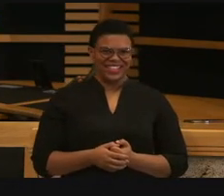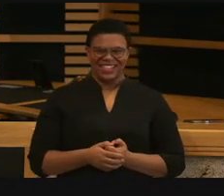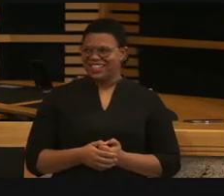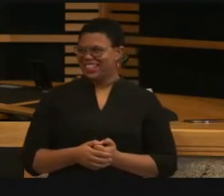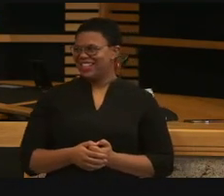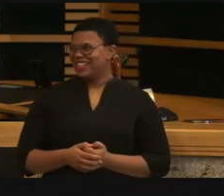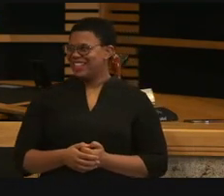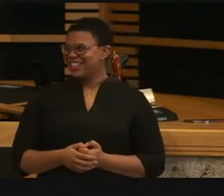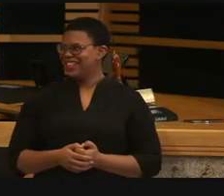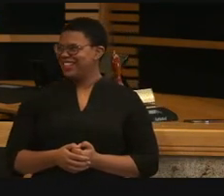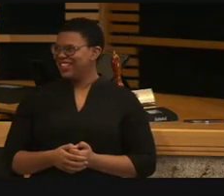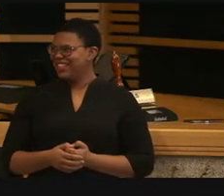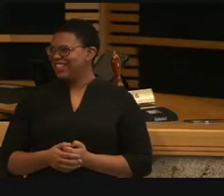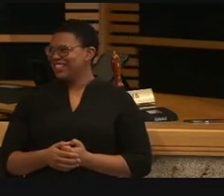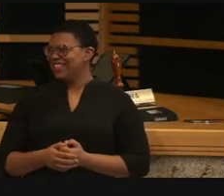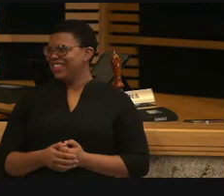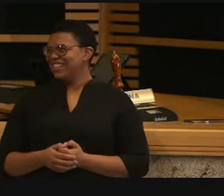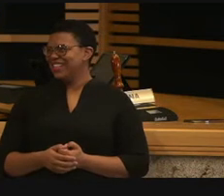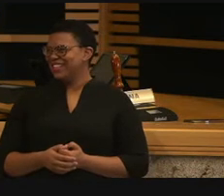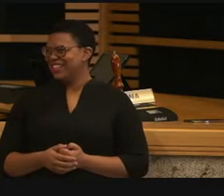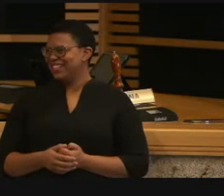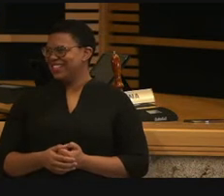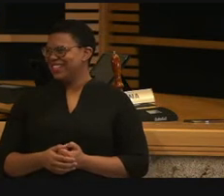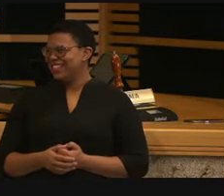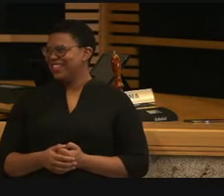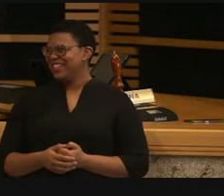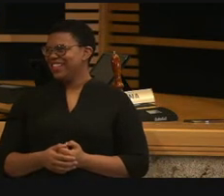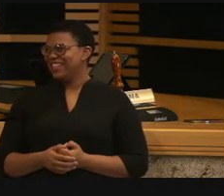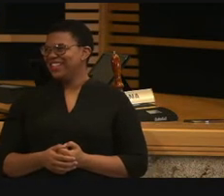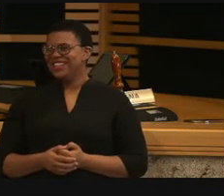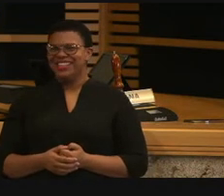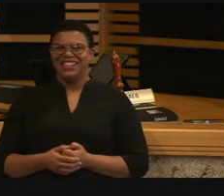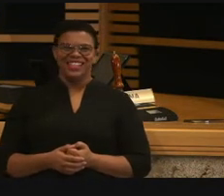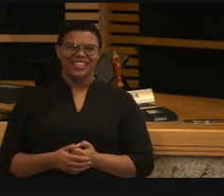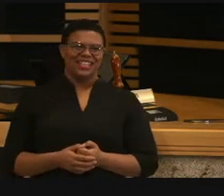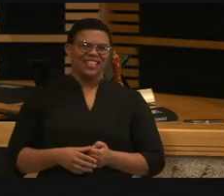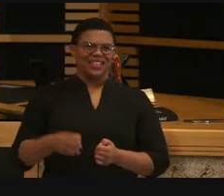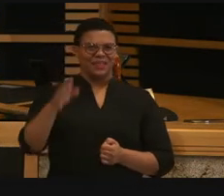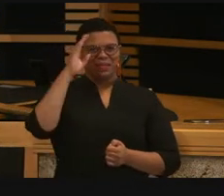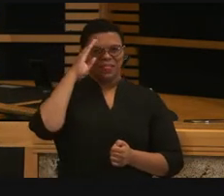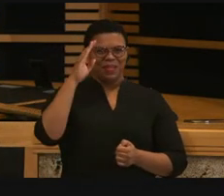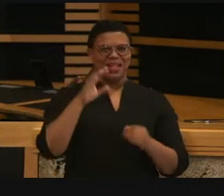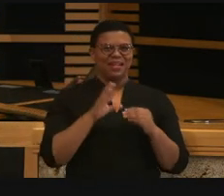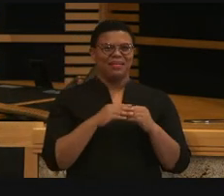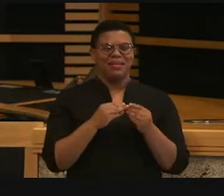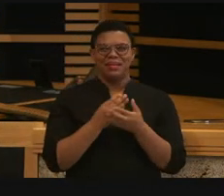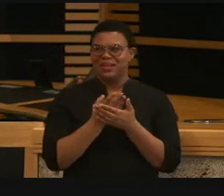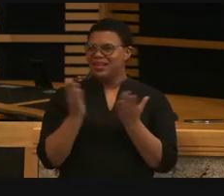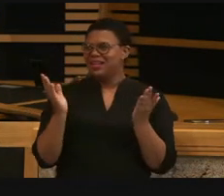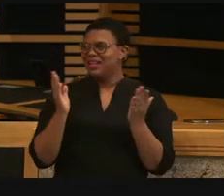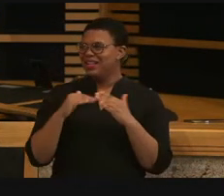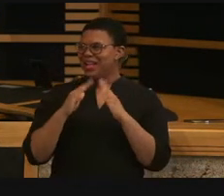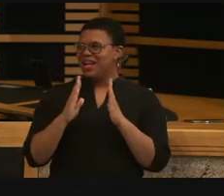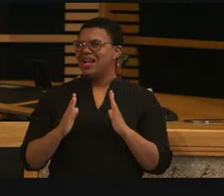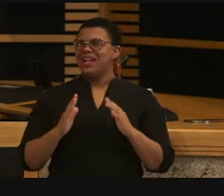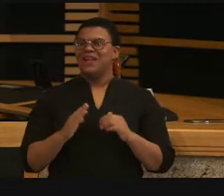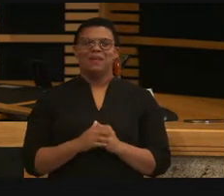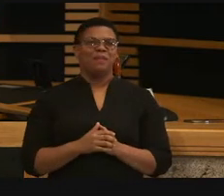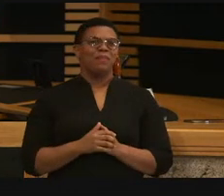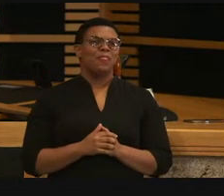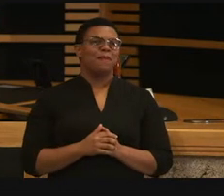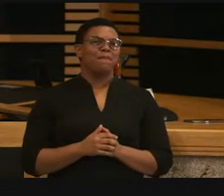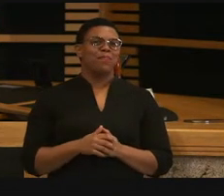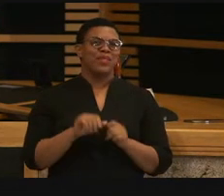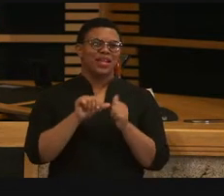on a lighter note, greetings to the honorable members in the House. Honorable